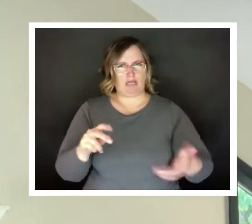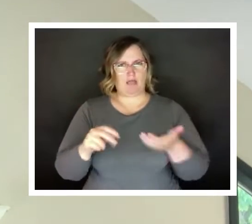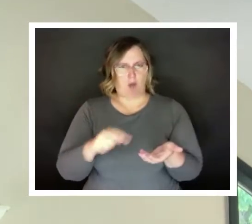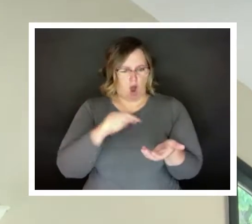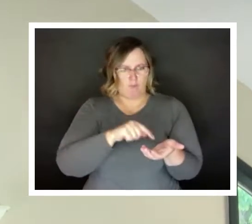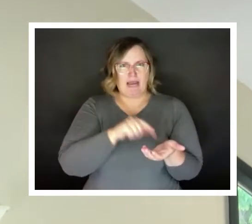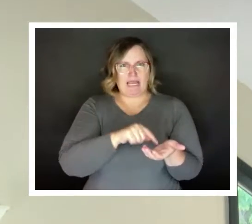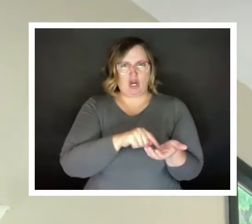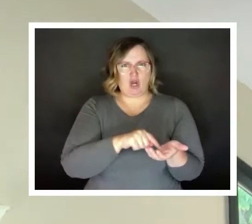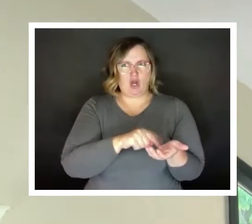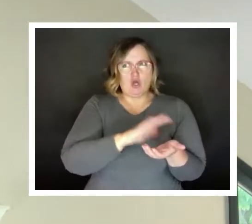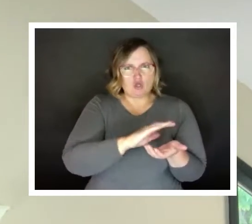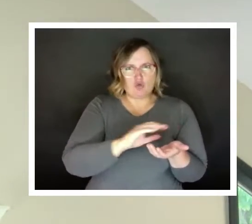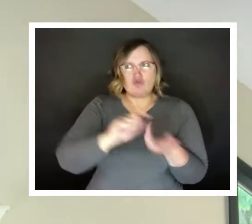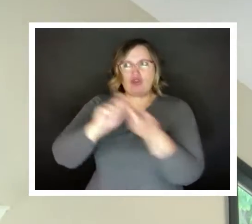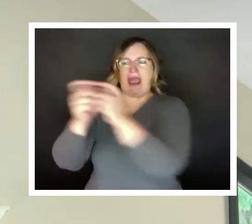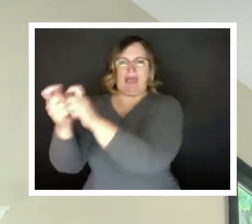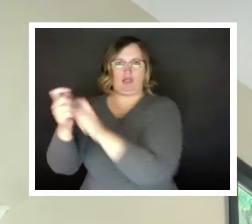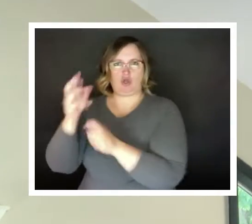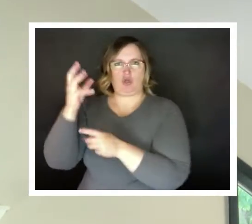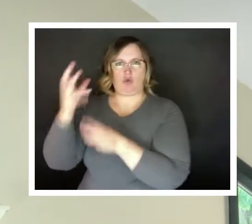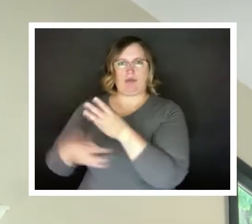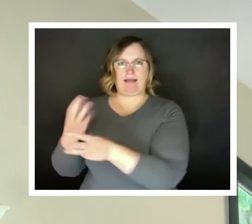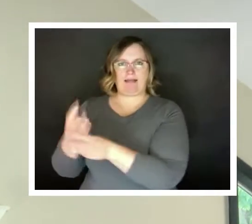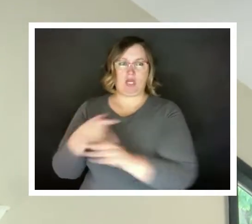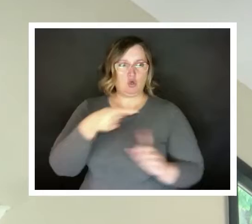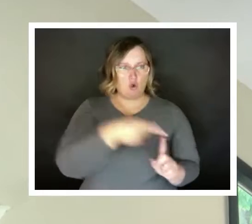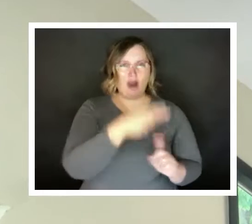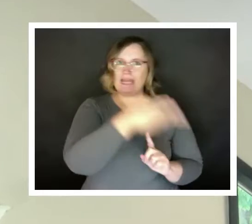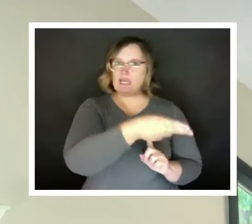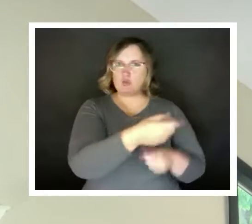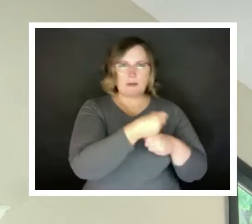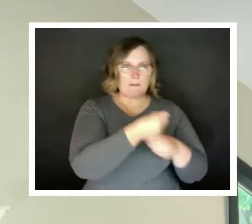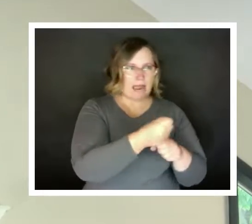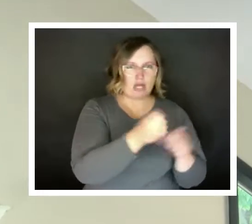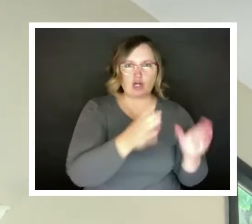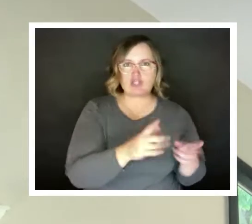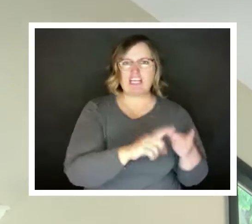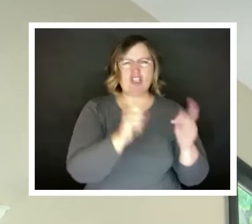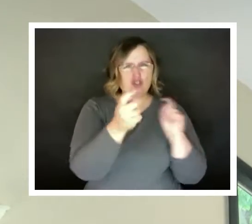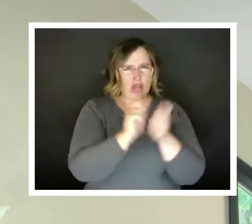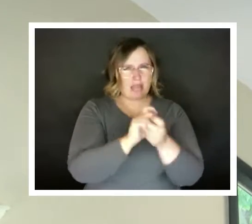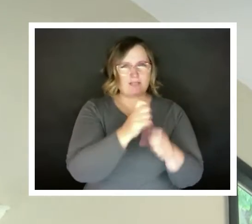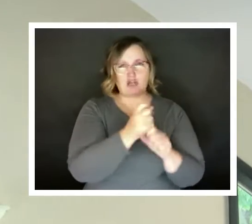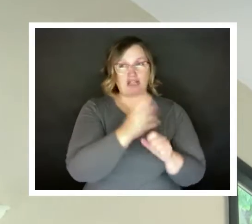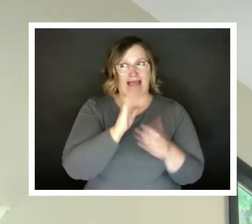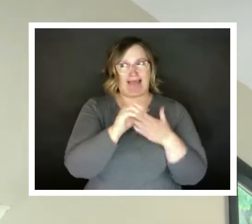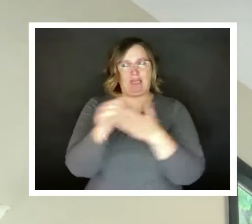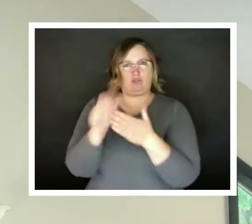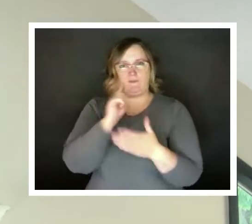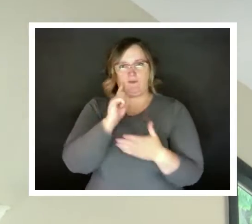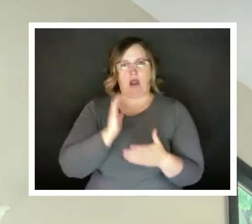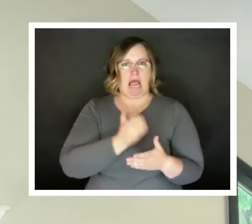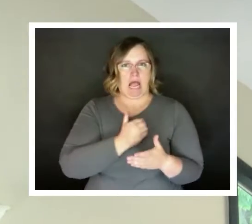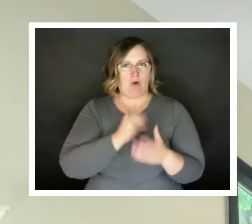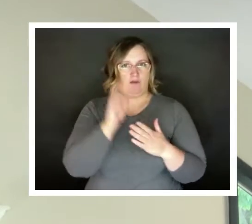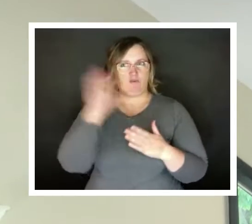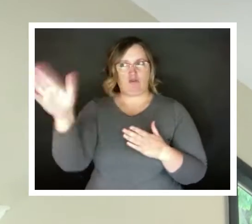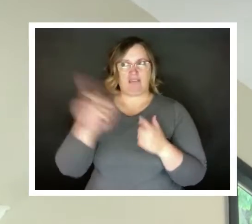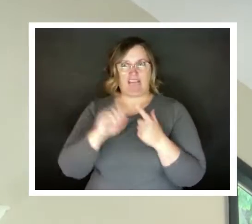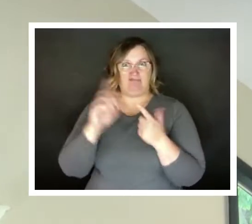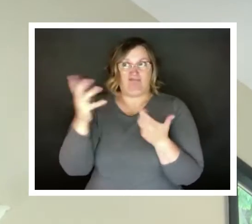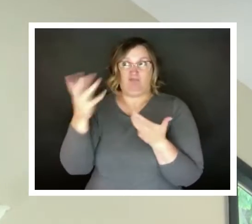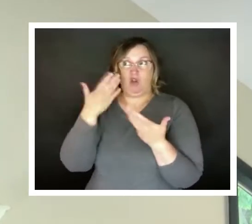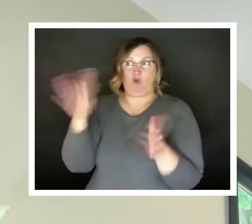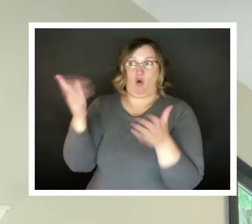this new reality. You are history makers, change makers, and leaders for our future that is yet to be decided. And